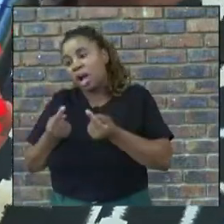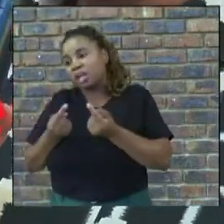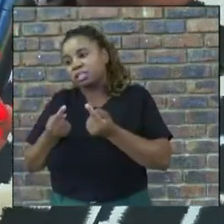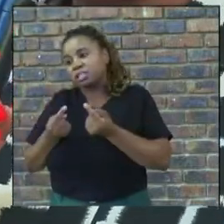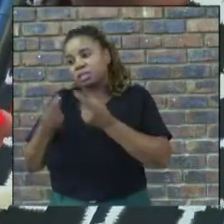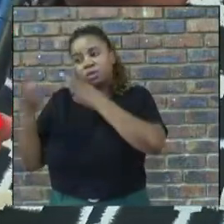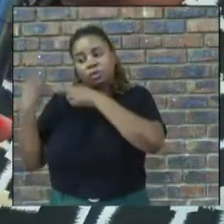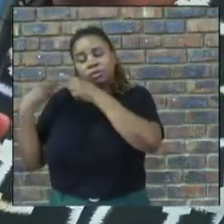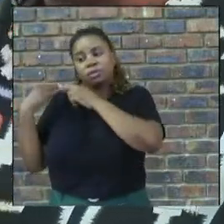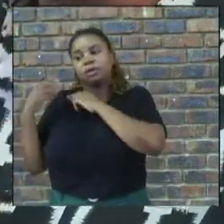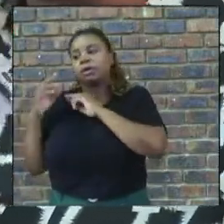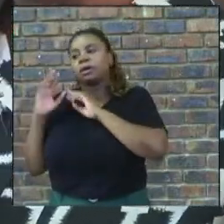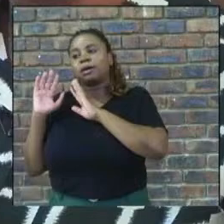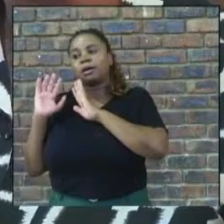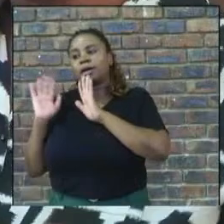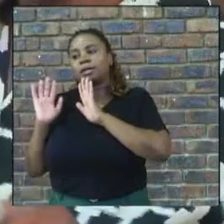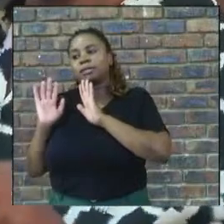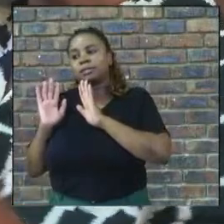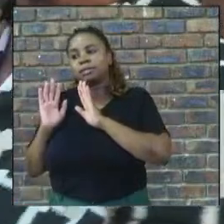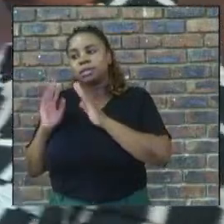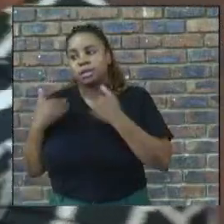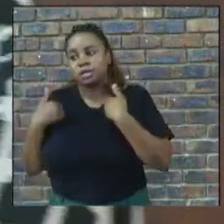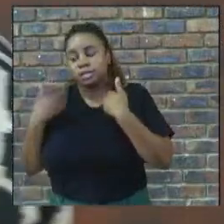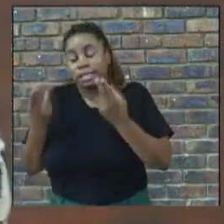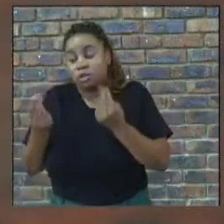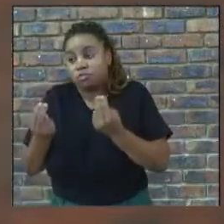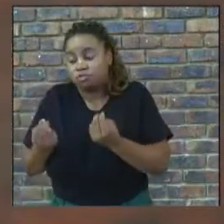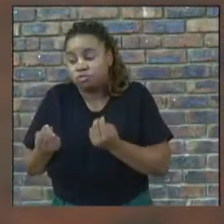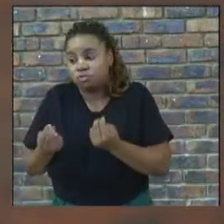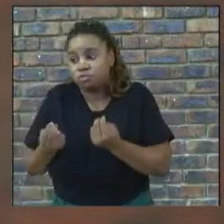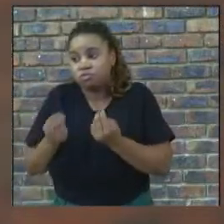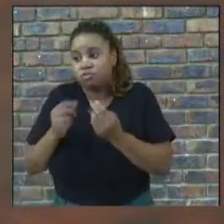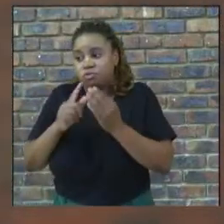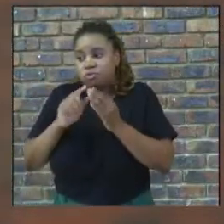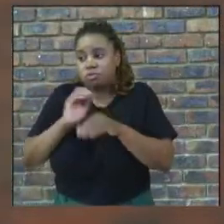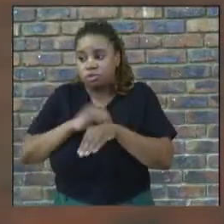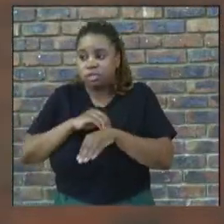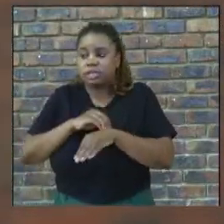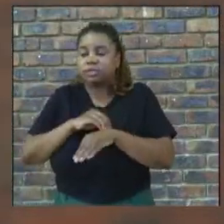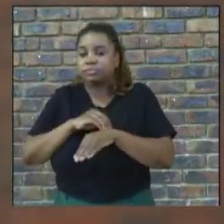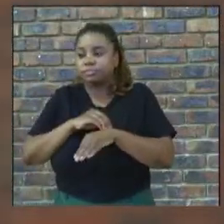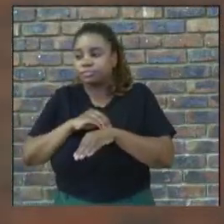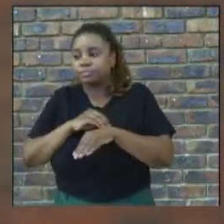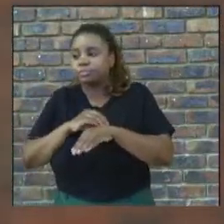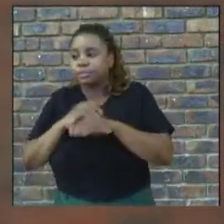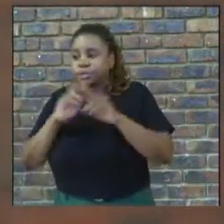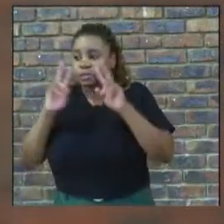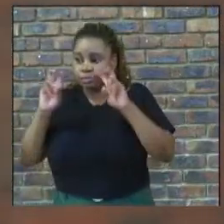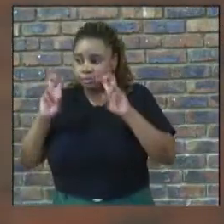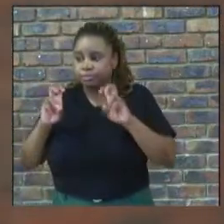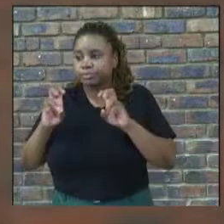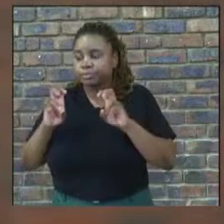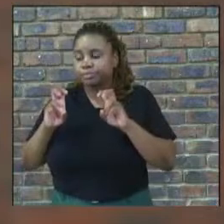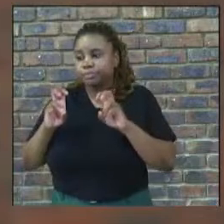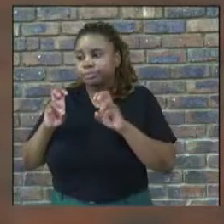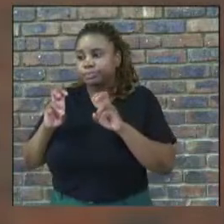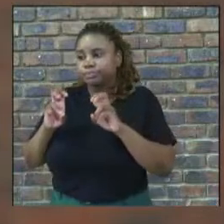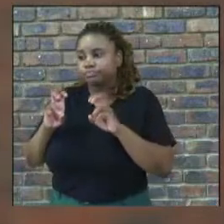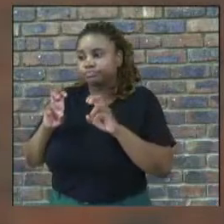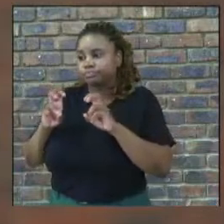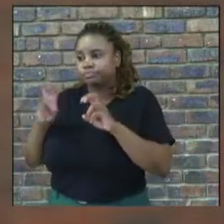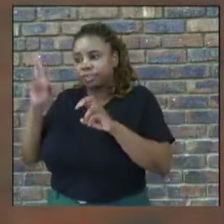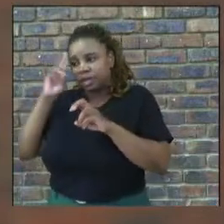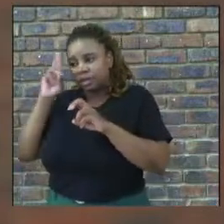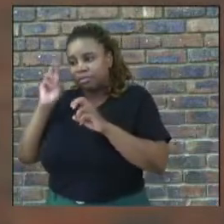radi adjudicator on the new legislation because at the time when the matter arose, ne re sena molao